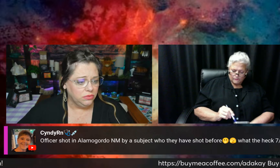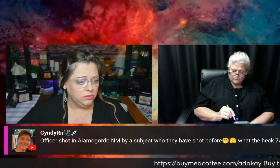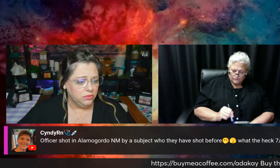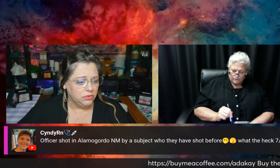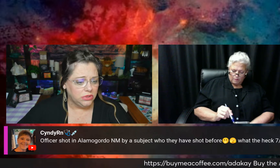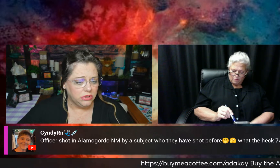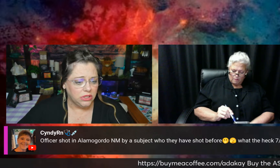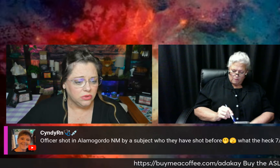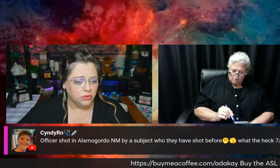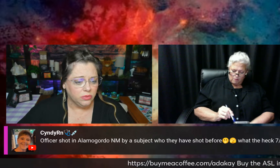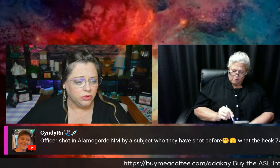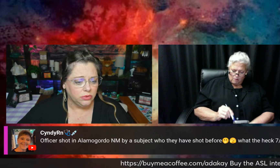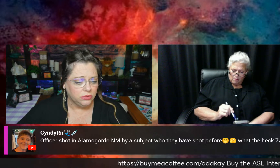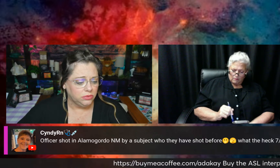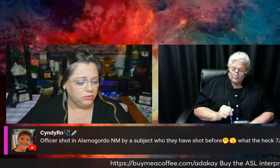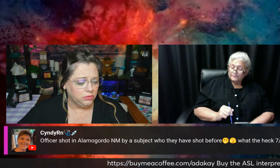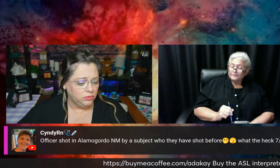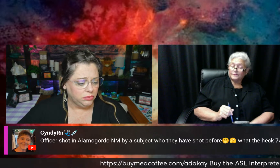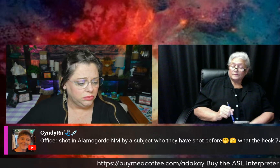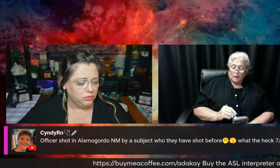Dude, that's horrible.